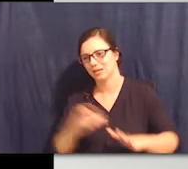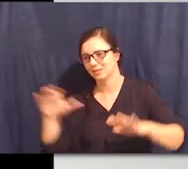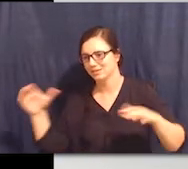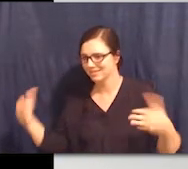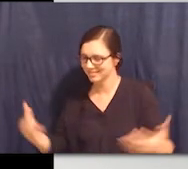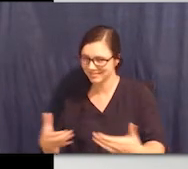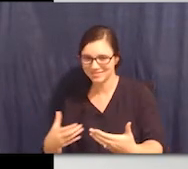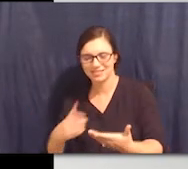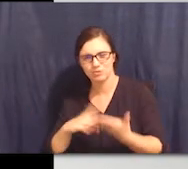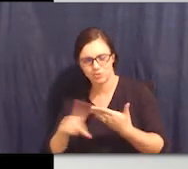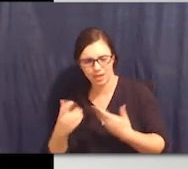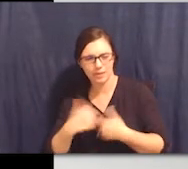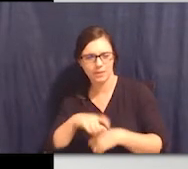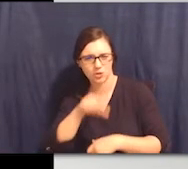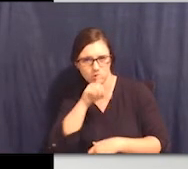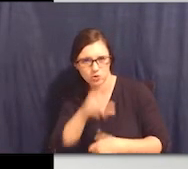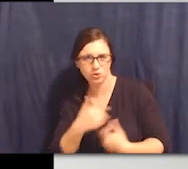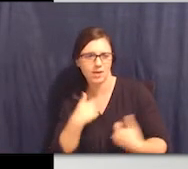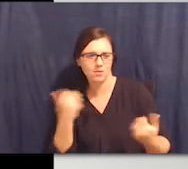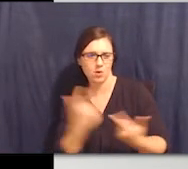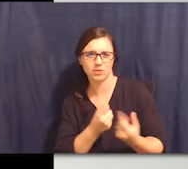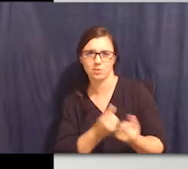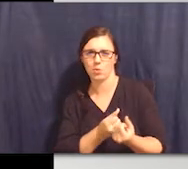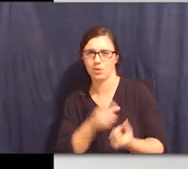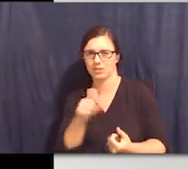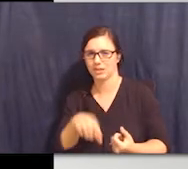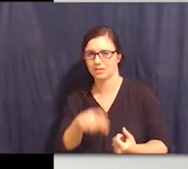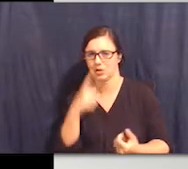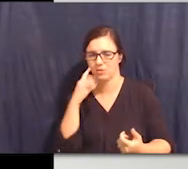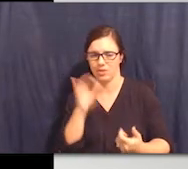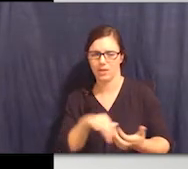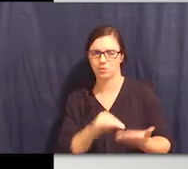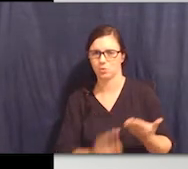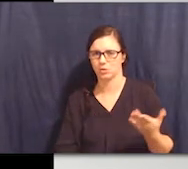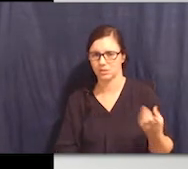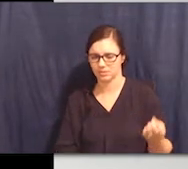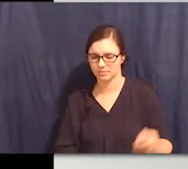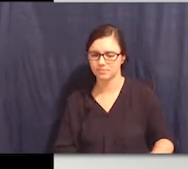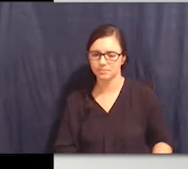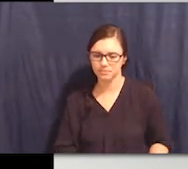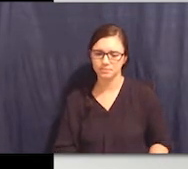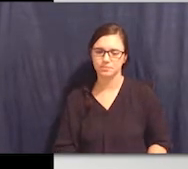let's check and make sure we've got all the supports we need here for this student.